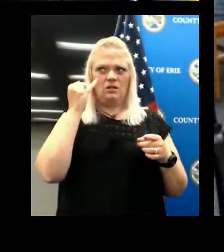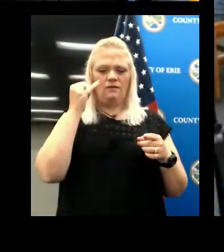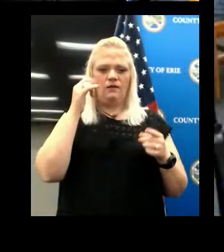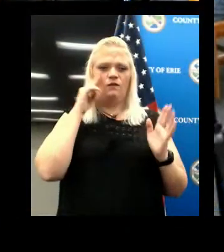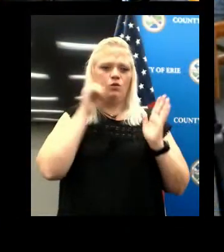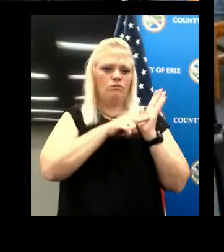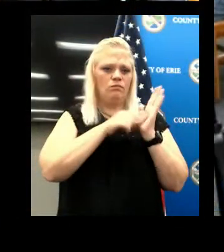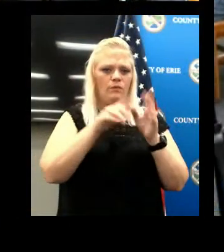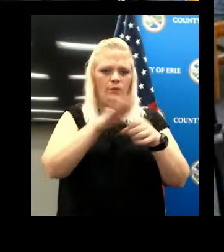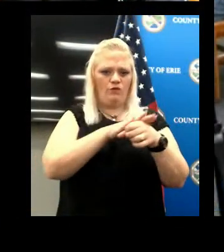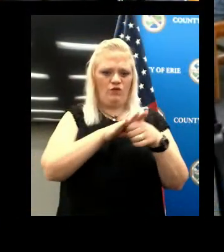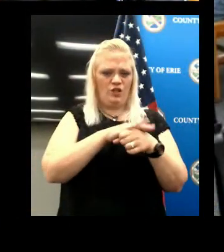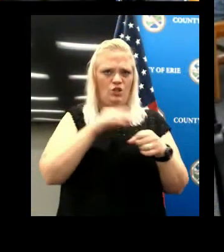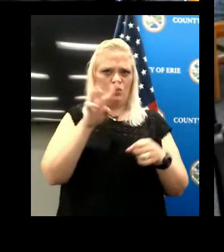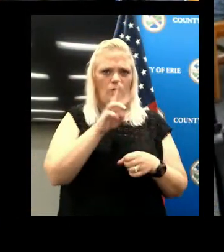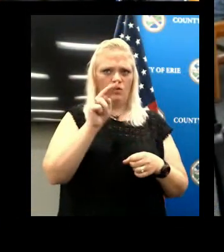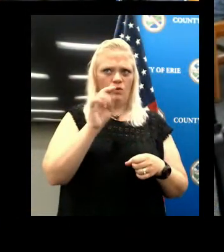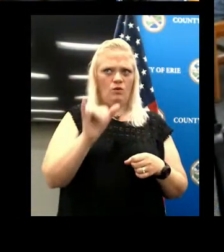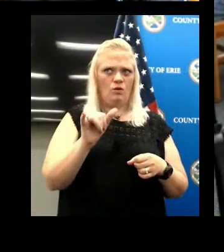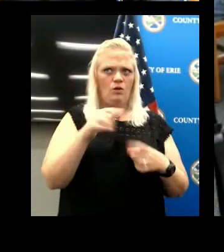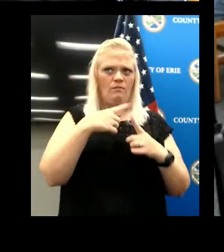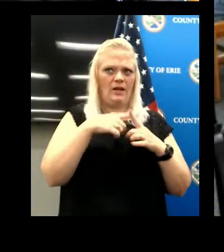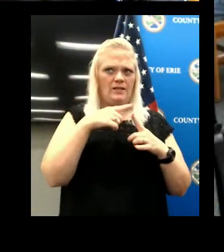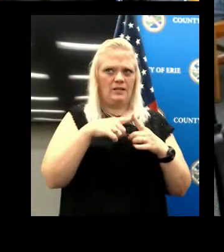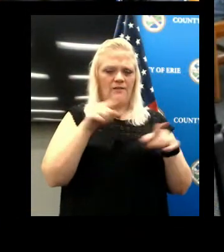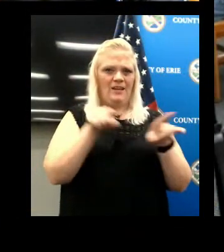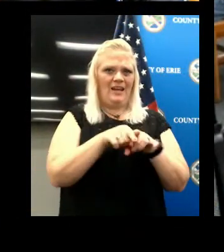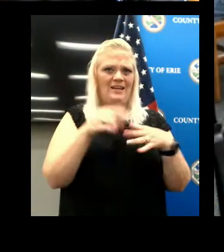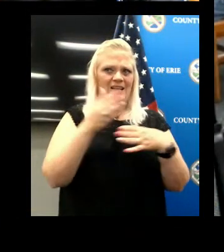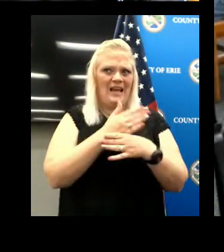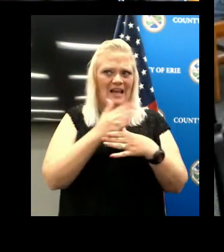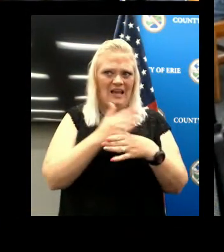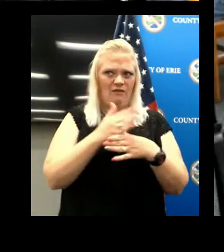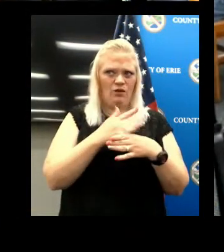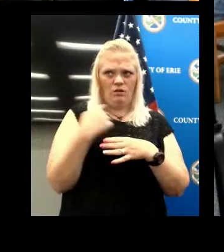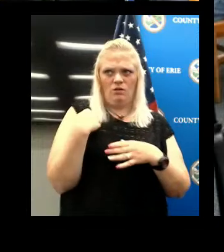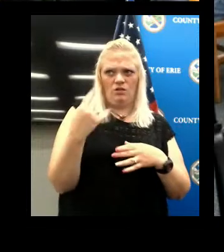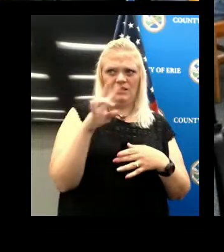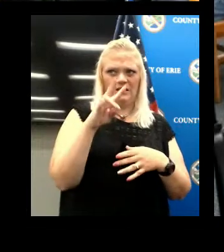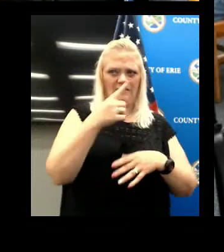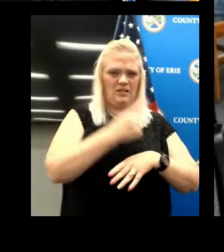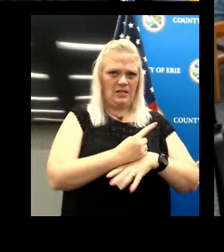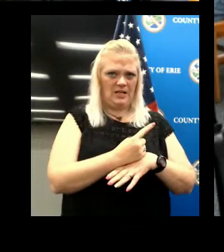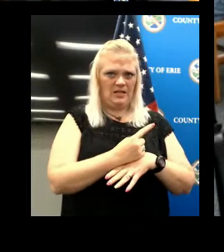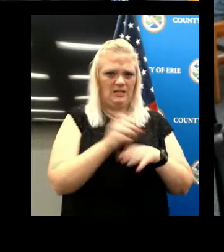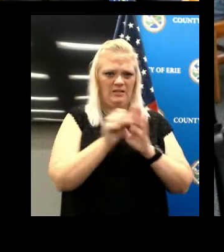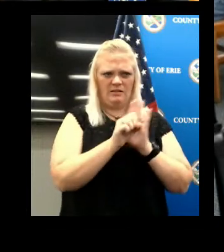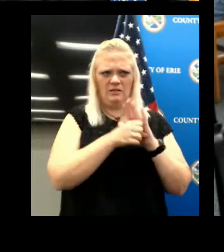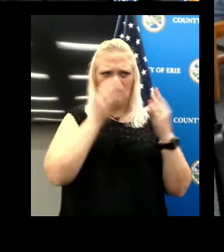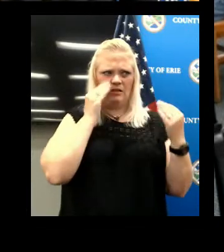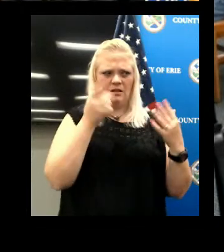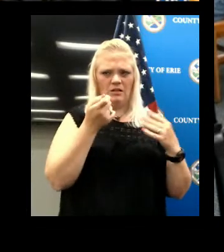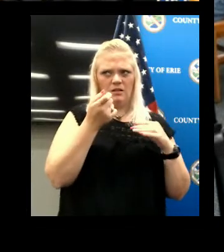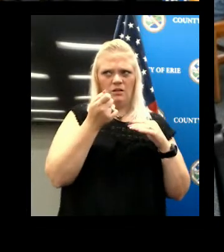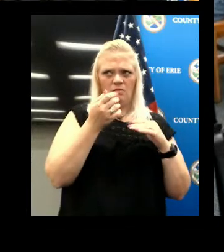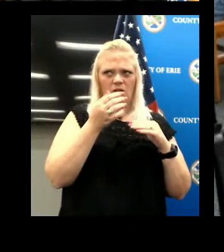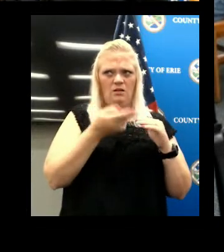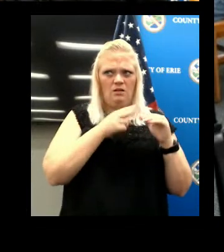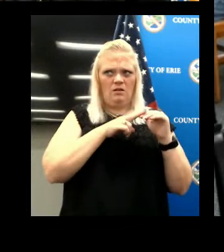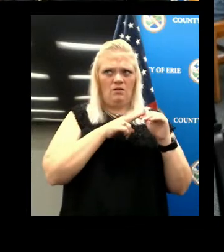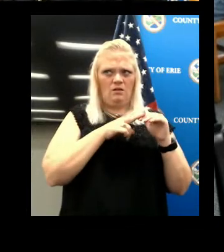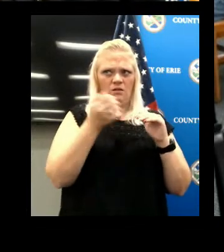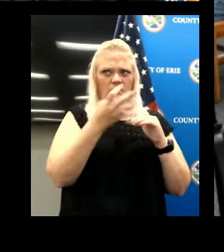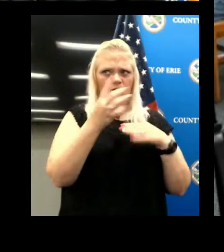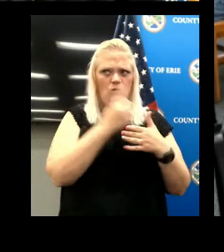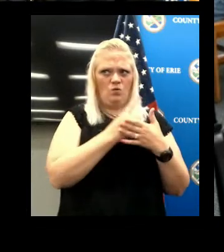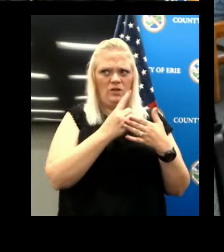regions, Western New York's positivity rate as an average over the last 7 days, just looking at the state data, it's been slightly elevated over the past couple of weeks,